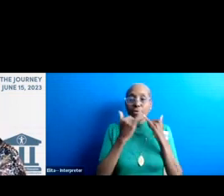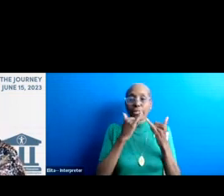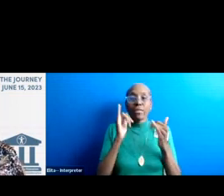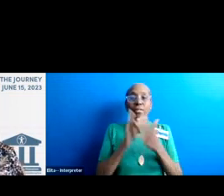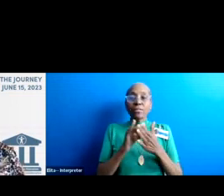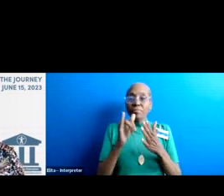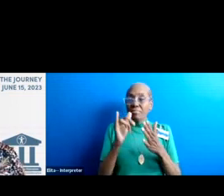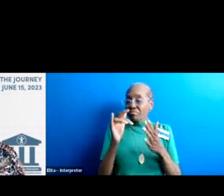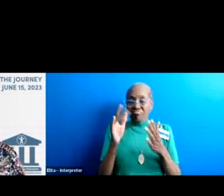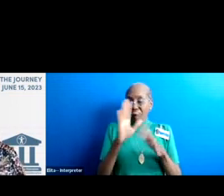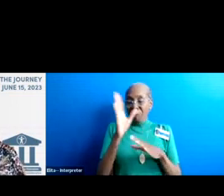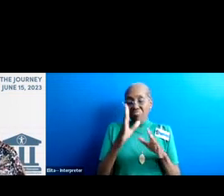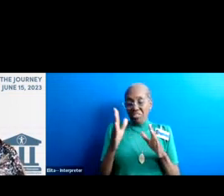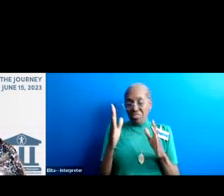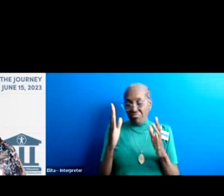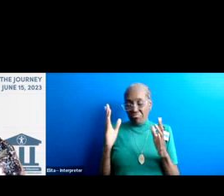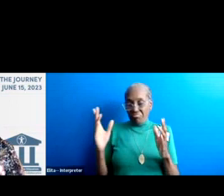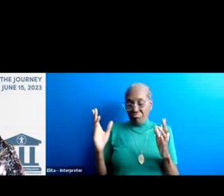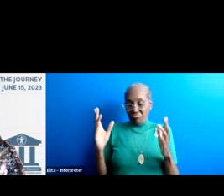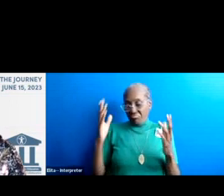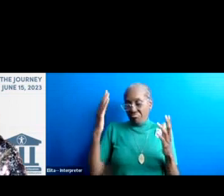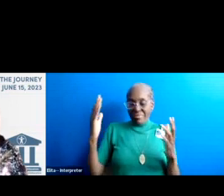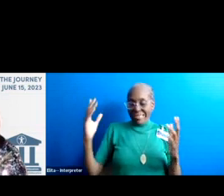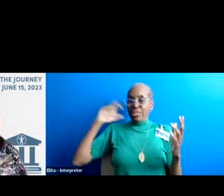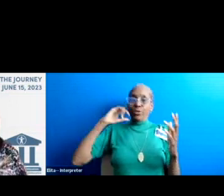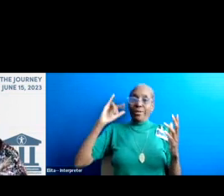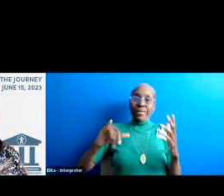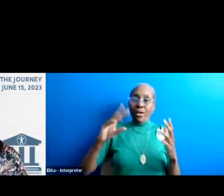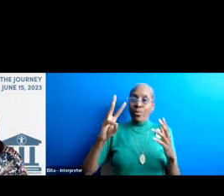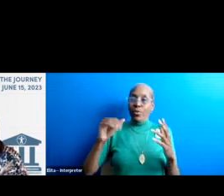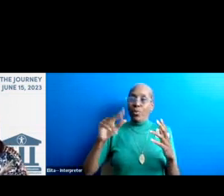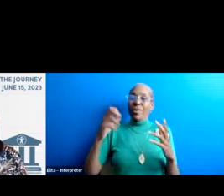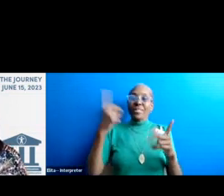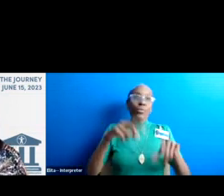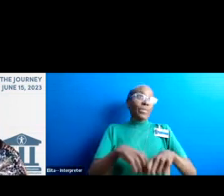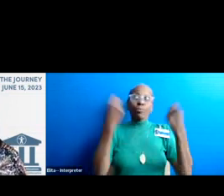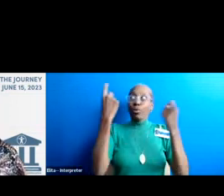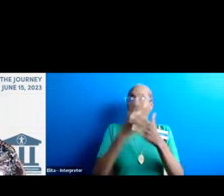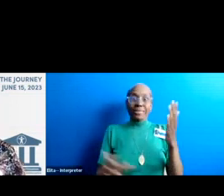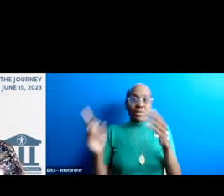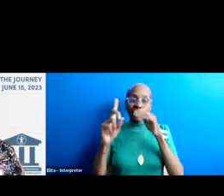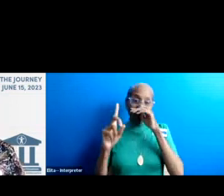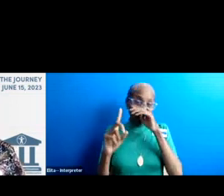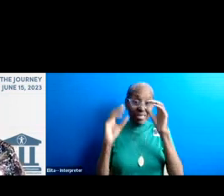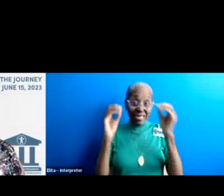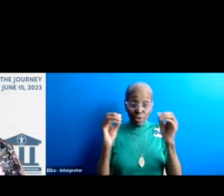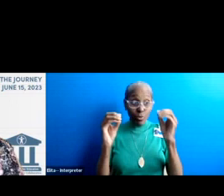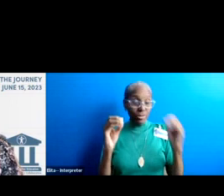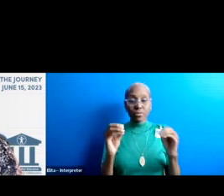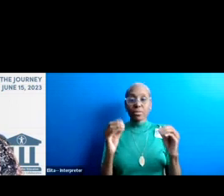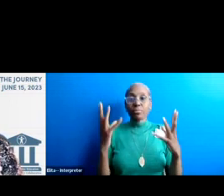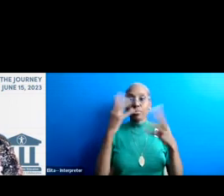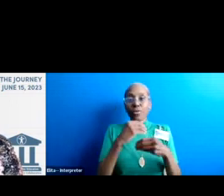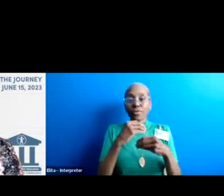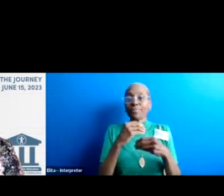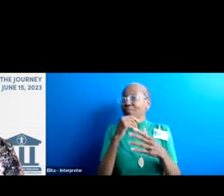like almost unheard of for websites. There's almost always something that's broken somewhere, but 0 and 0, that's amazing.